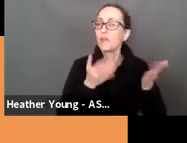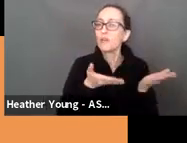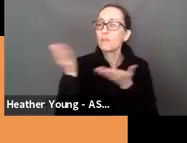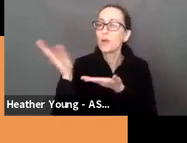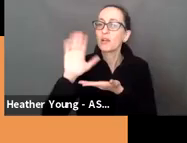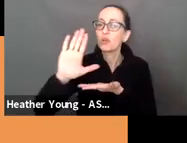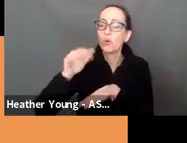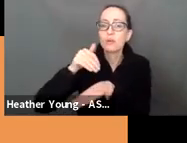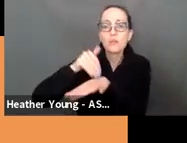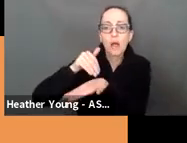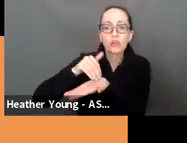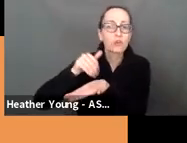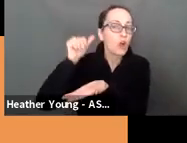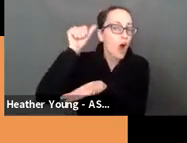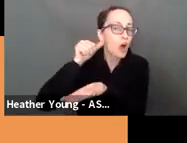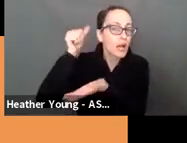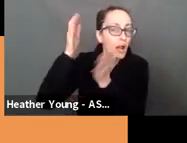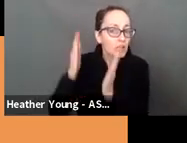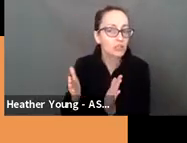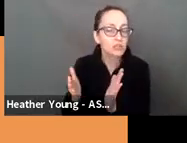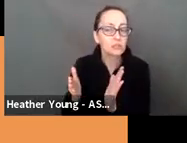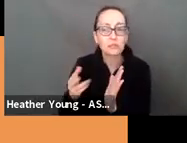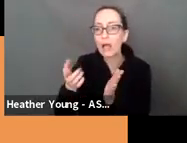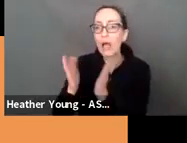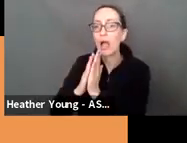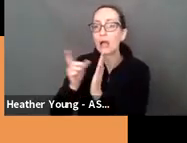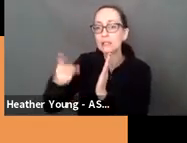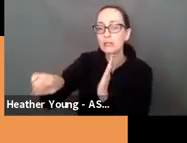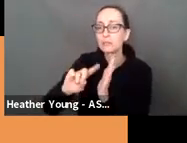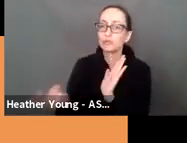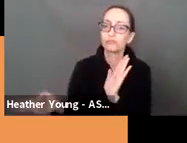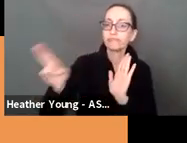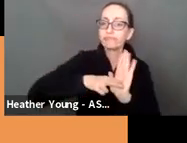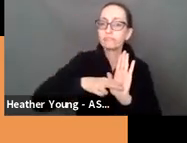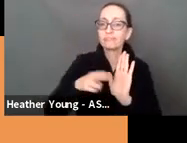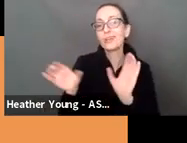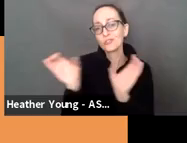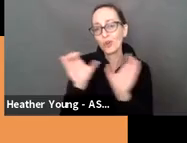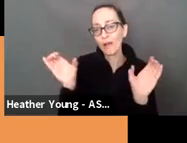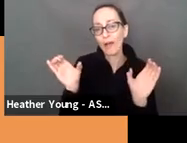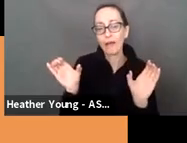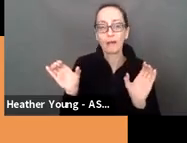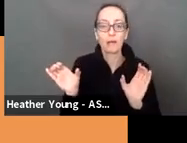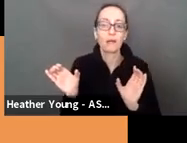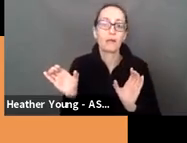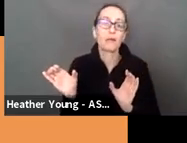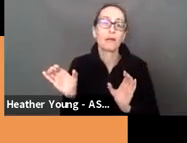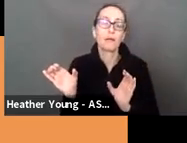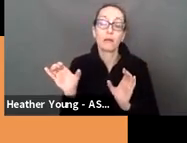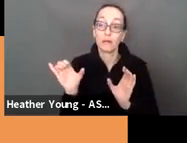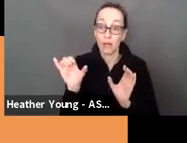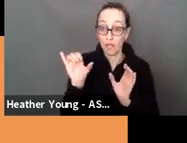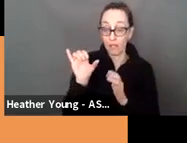or audiologist and have them certify the application, and then send in the required documents with